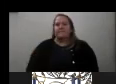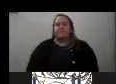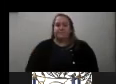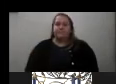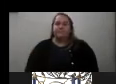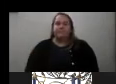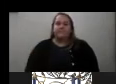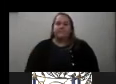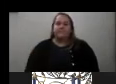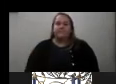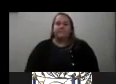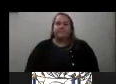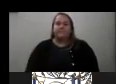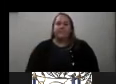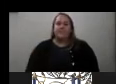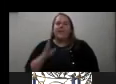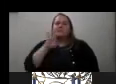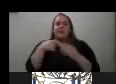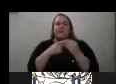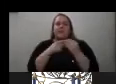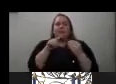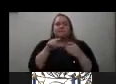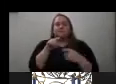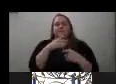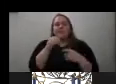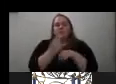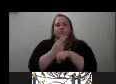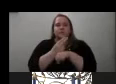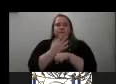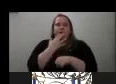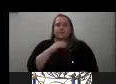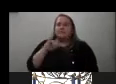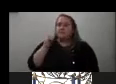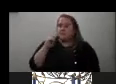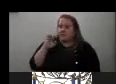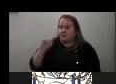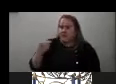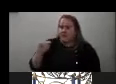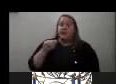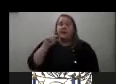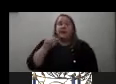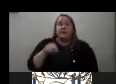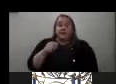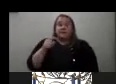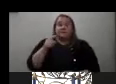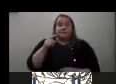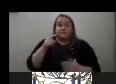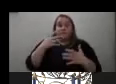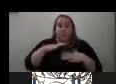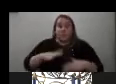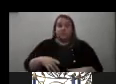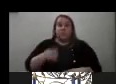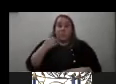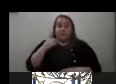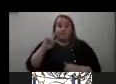Let's talk a little bit more about this tutu and the use of colors. This costume was one of the first that we built after Patricia